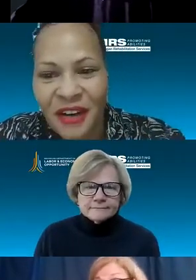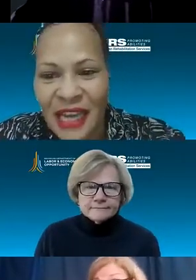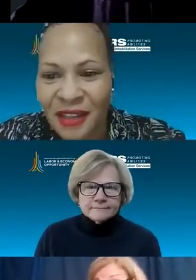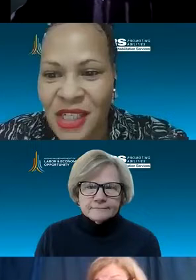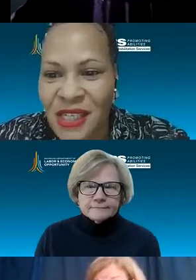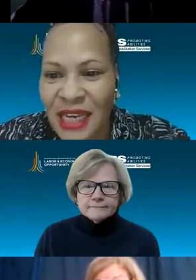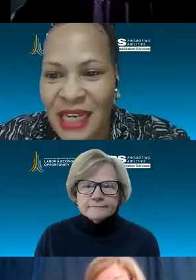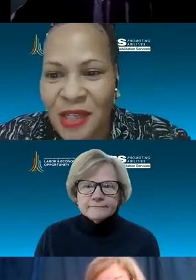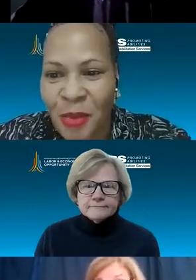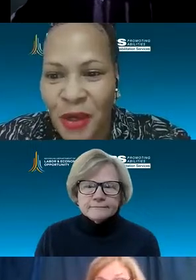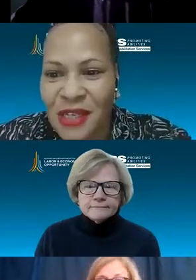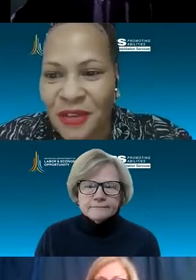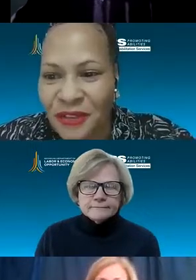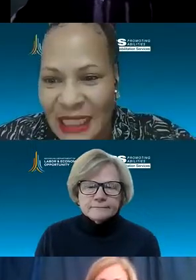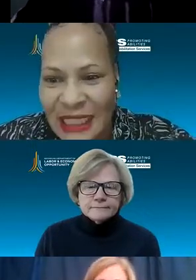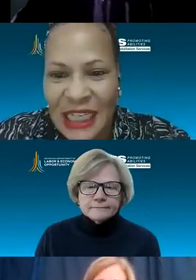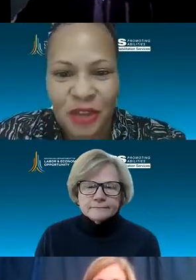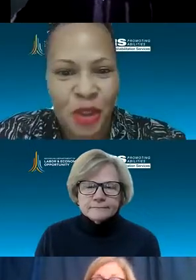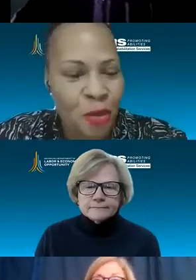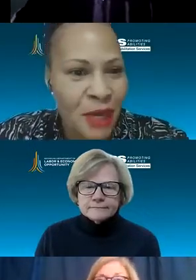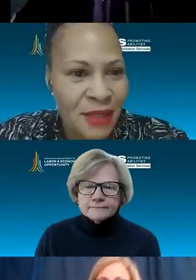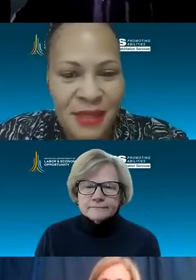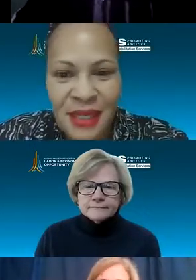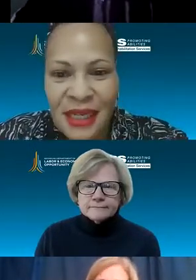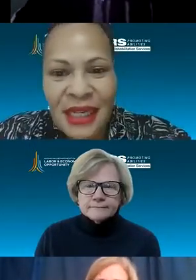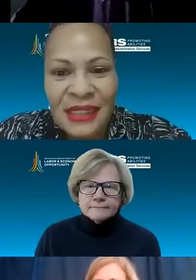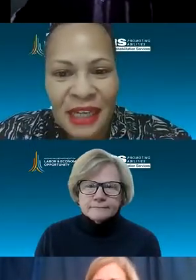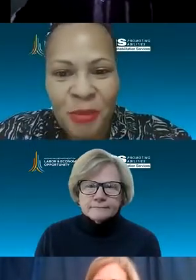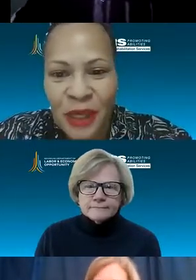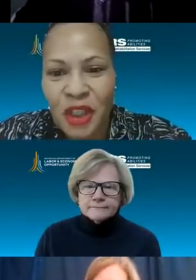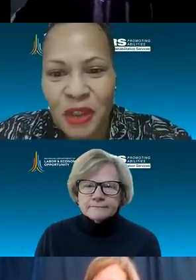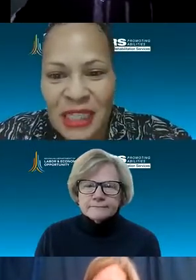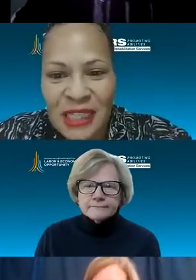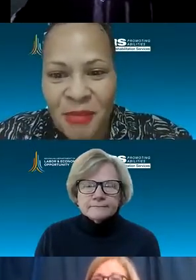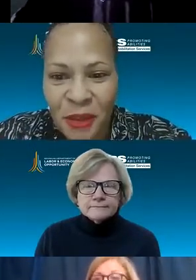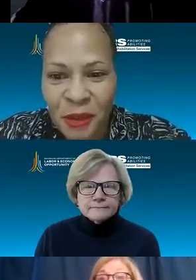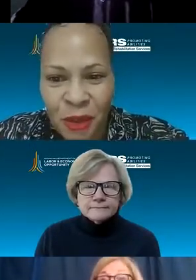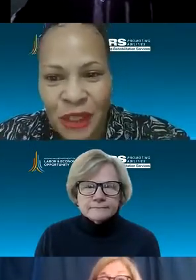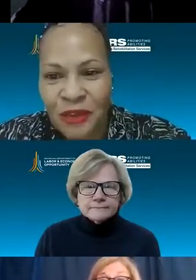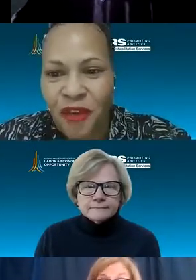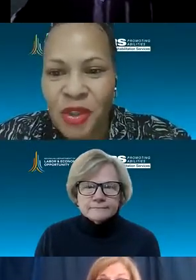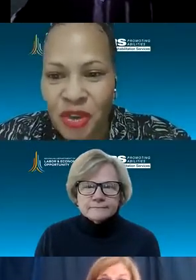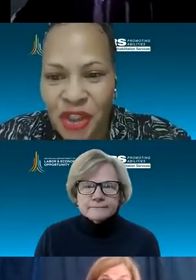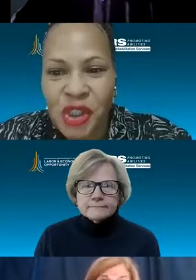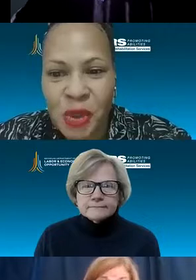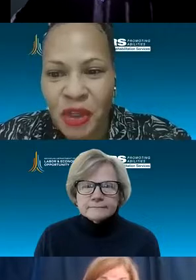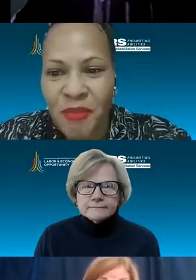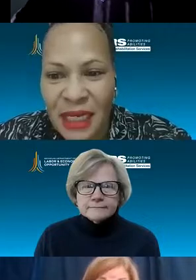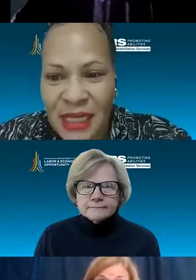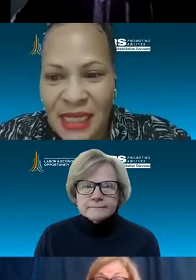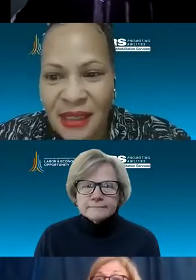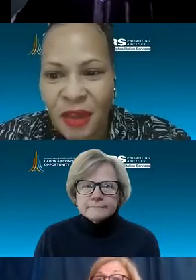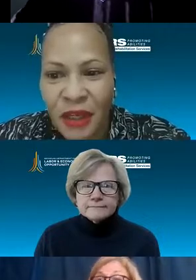non-invasive cardiologist and is a board certified in internal medicine. Dr. Boyden earned his medical degree from Stritch School